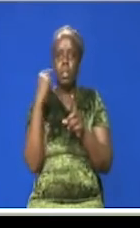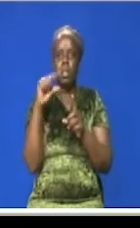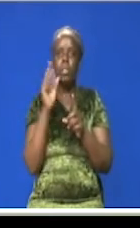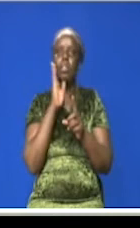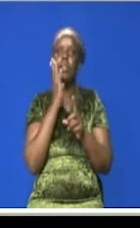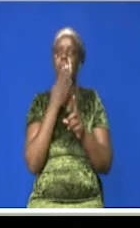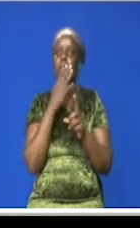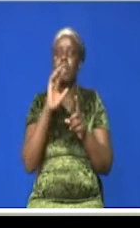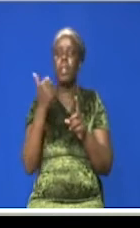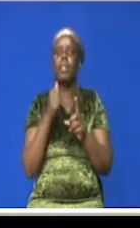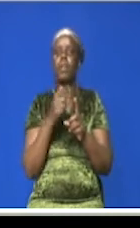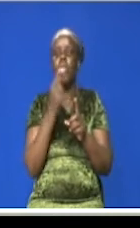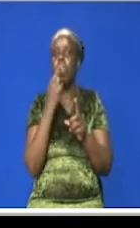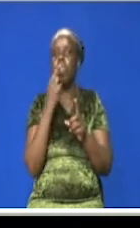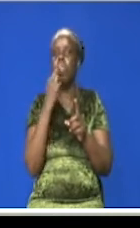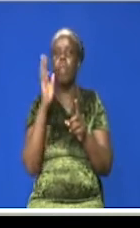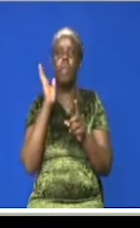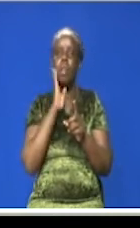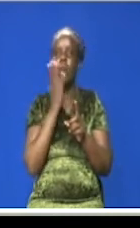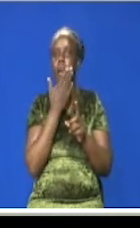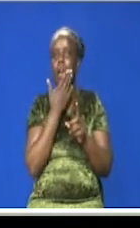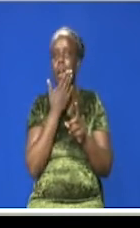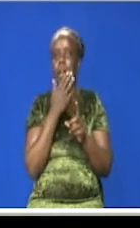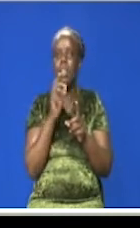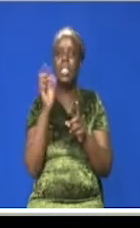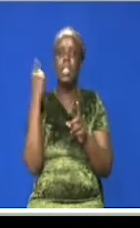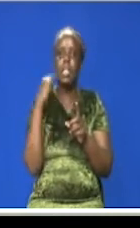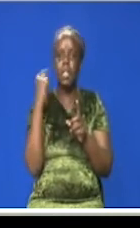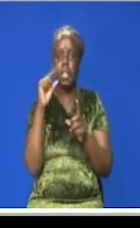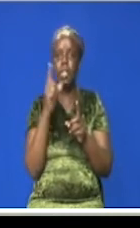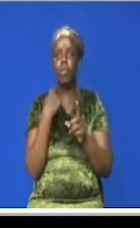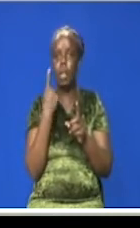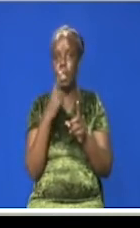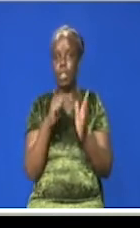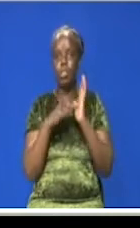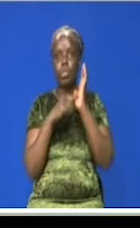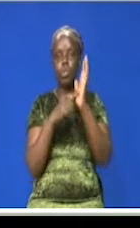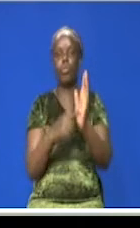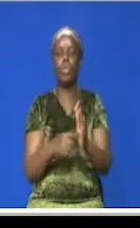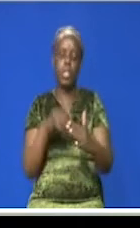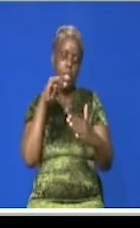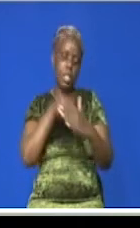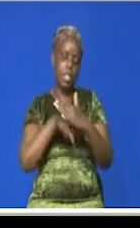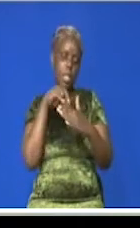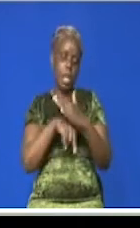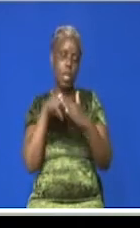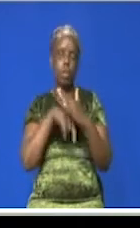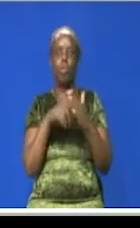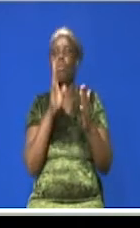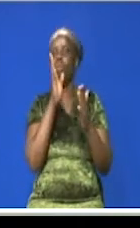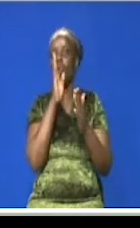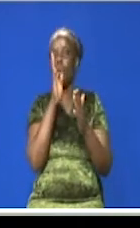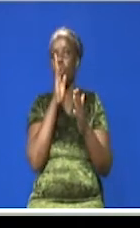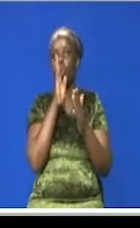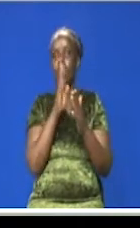another one which is red in color. The one in green is showing us internal borrowing.